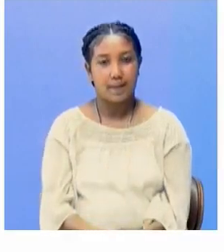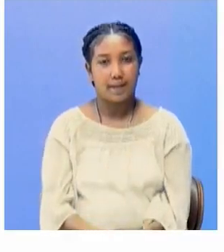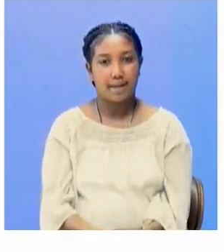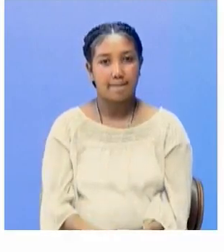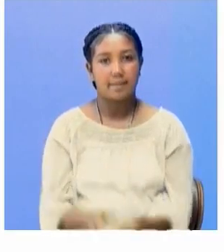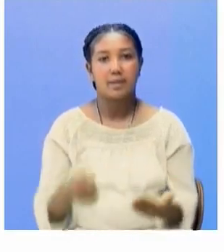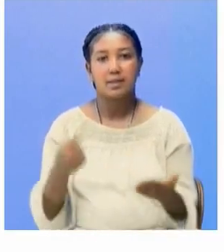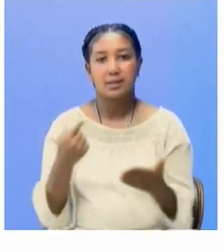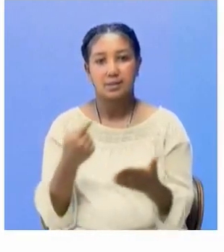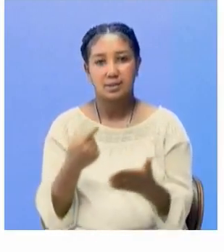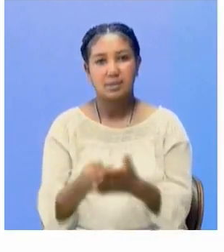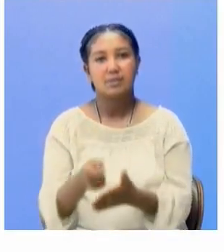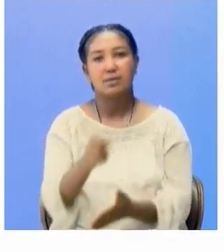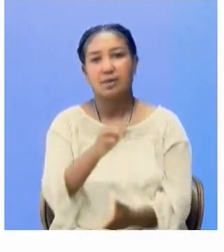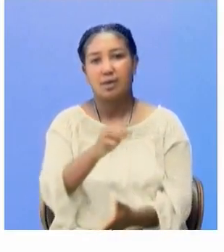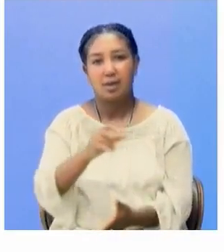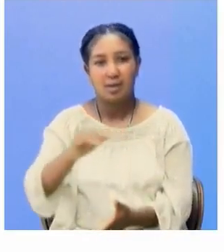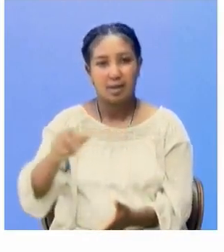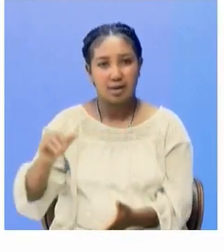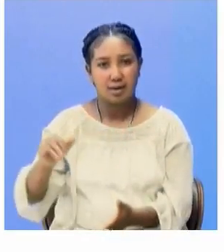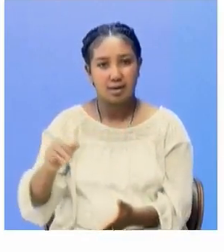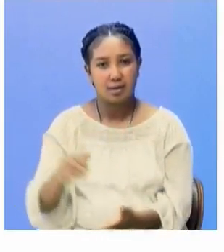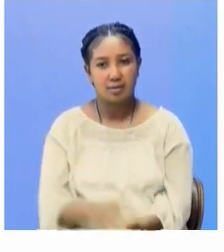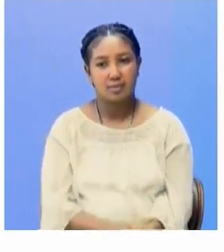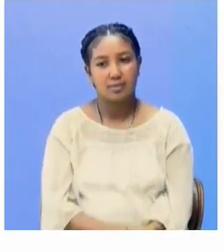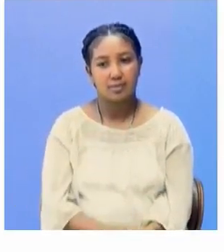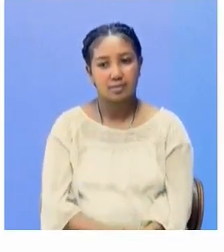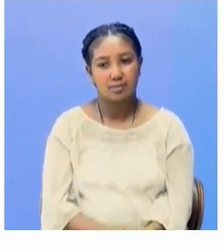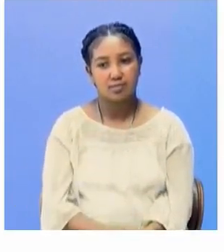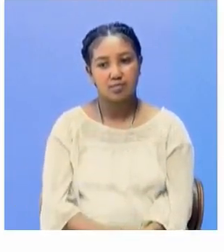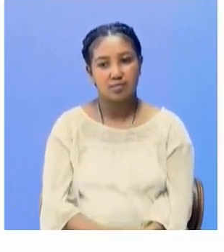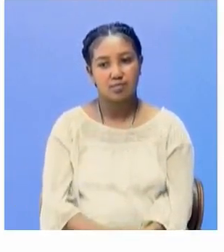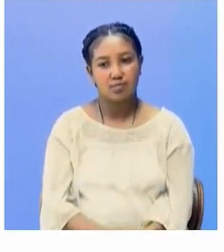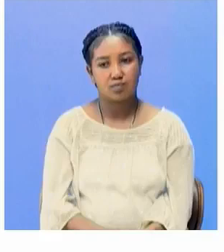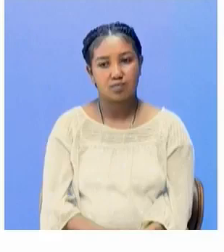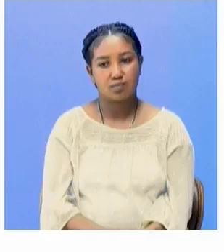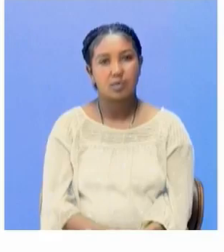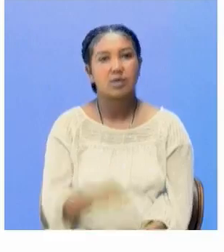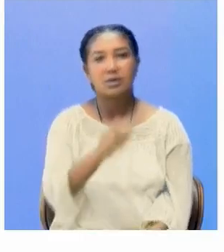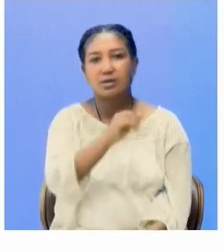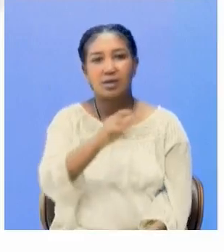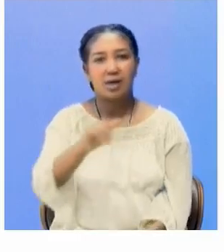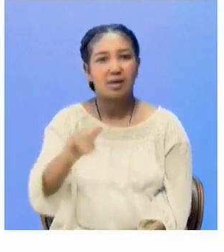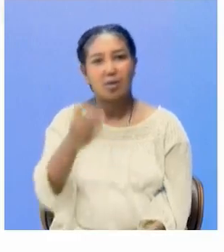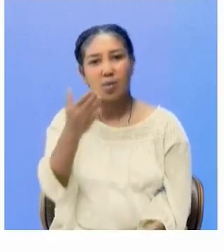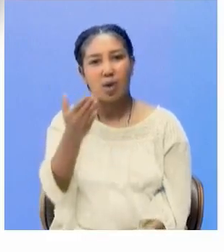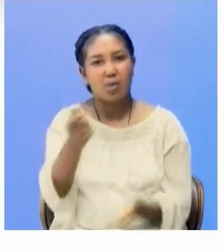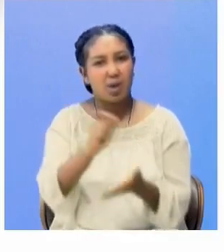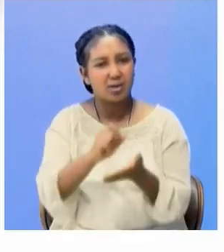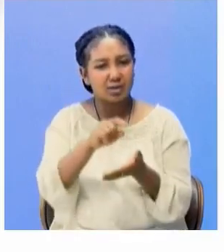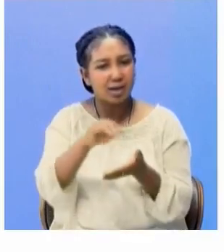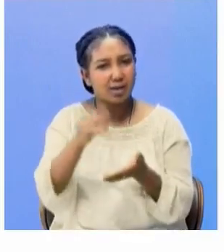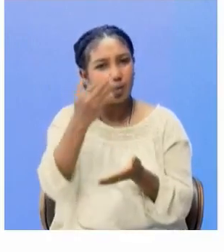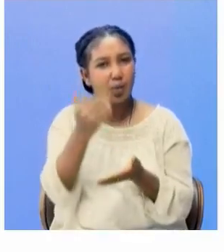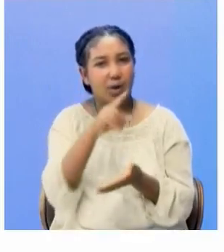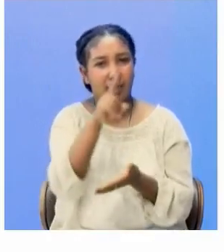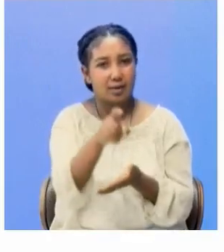this letter? This letter. Why are you writing this